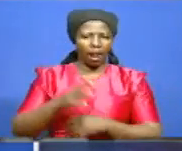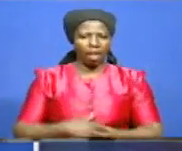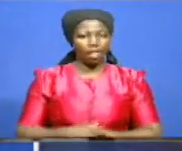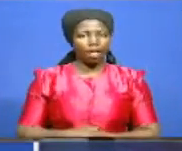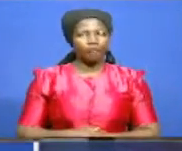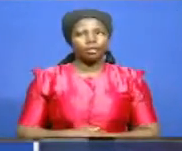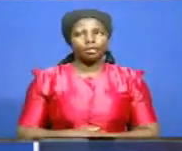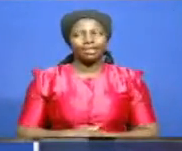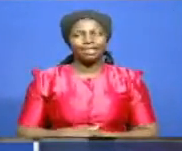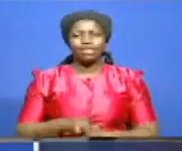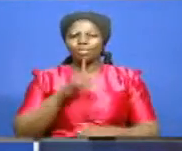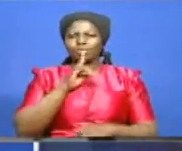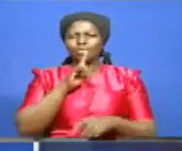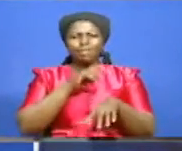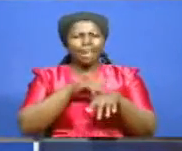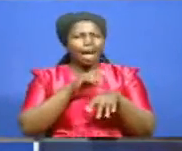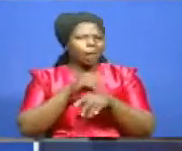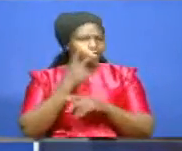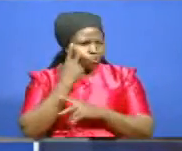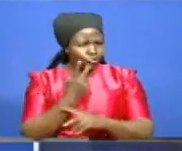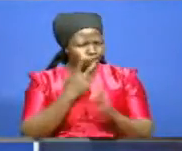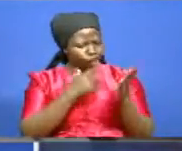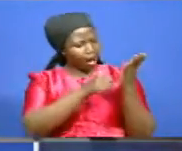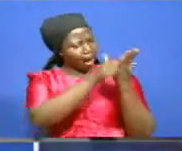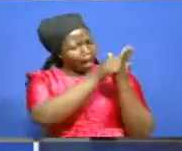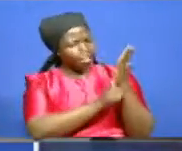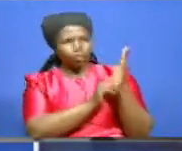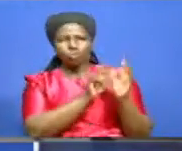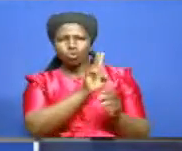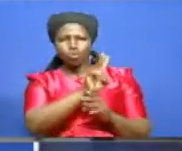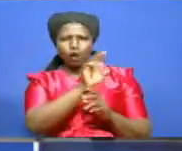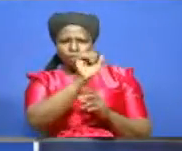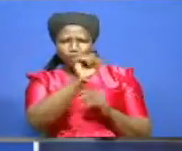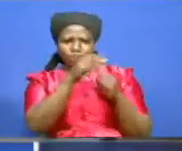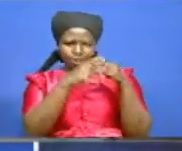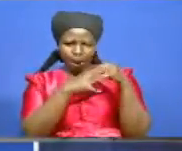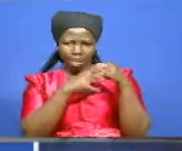So by law, under Article